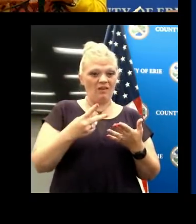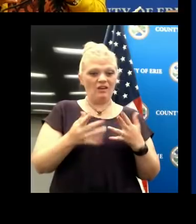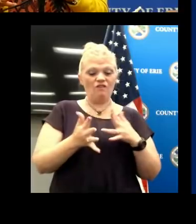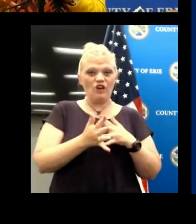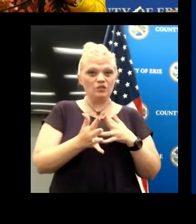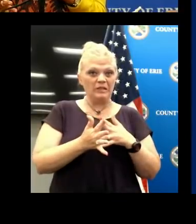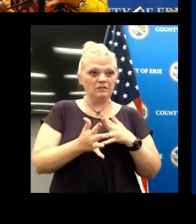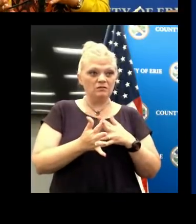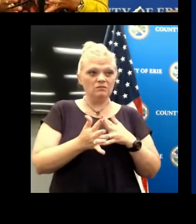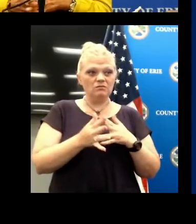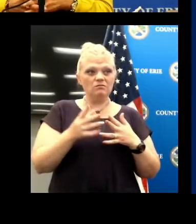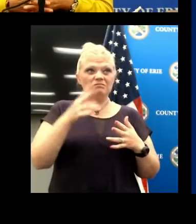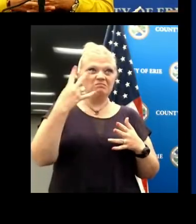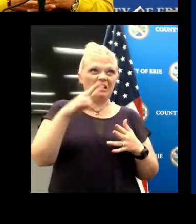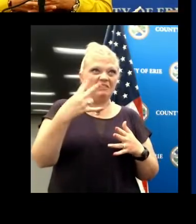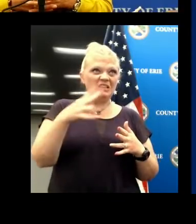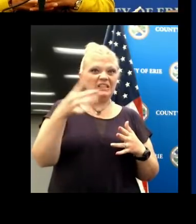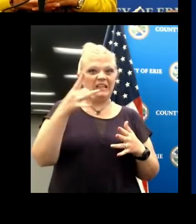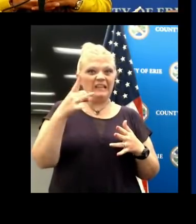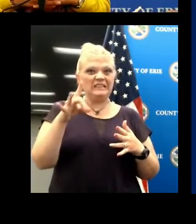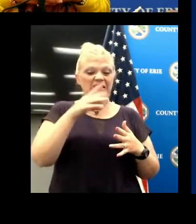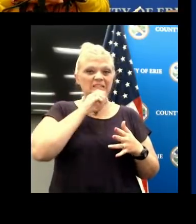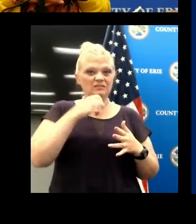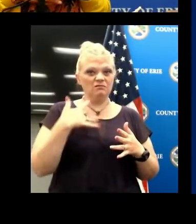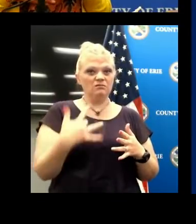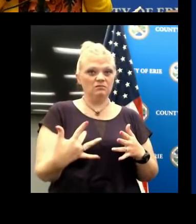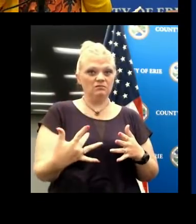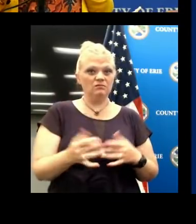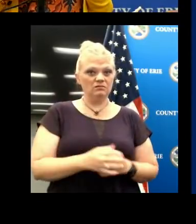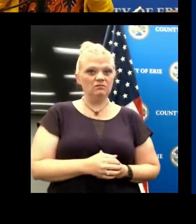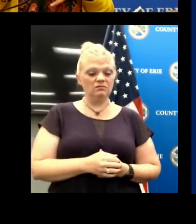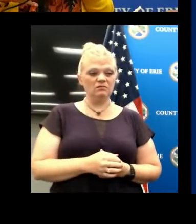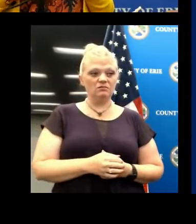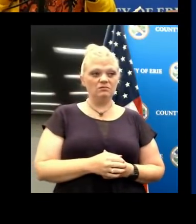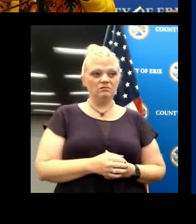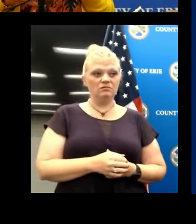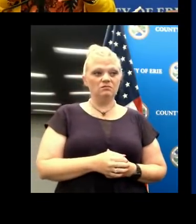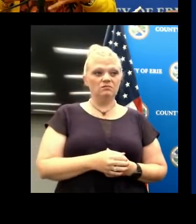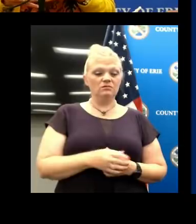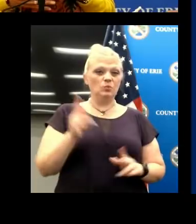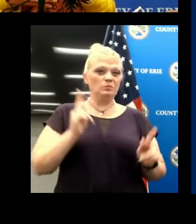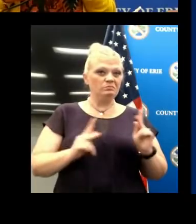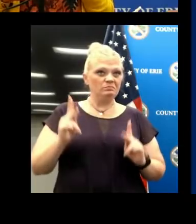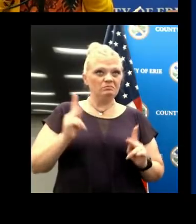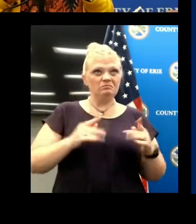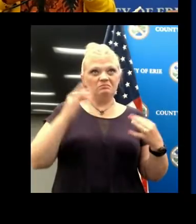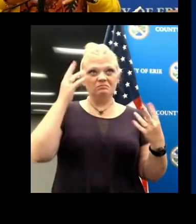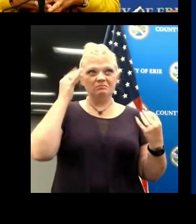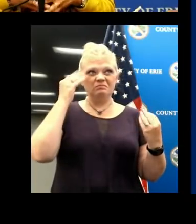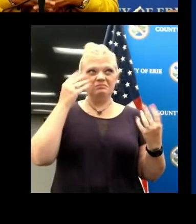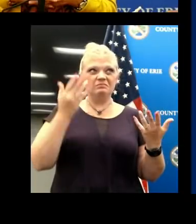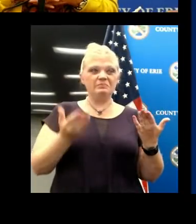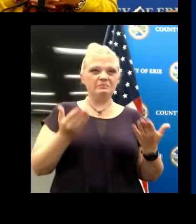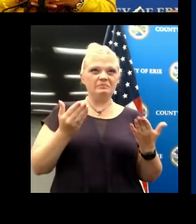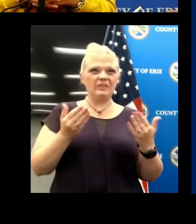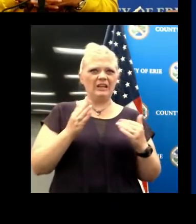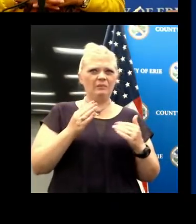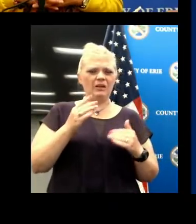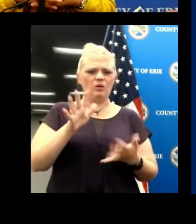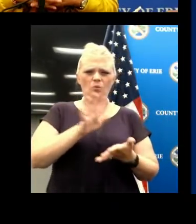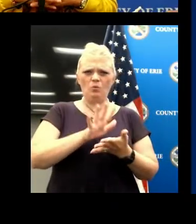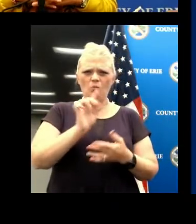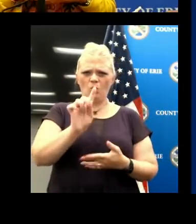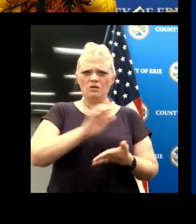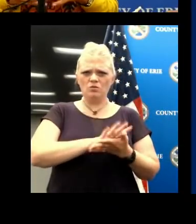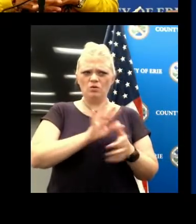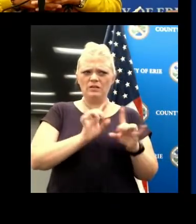are usually 17, 18 years old. And so, people are thinking about, I think at least one school district